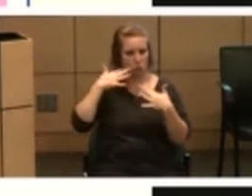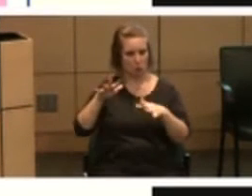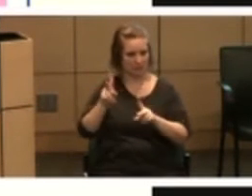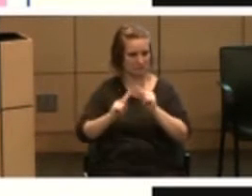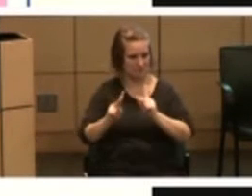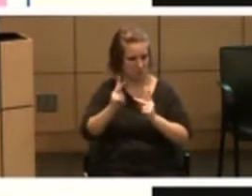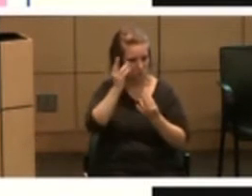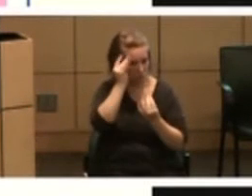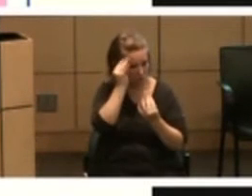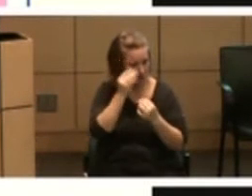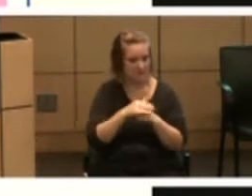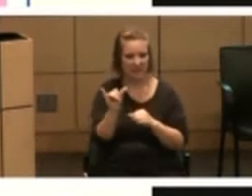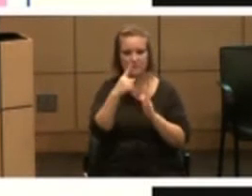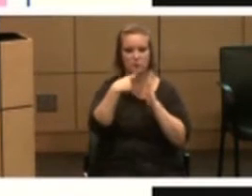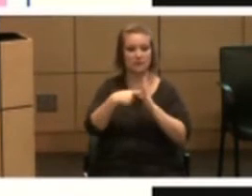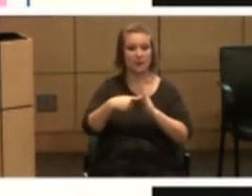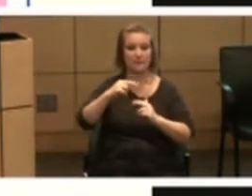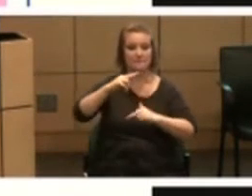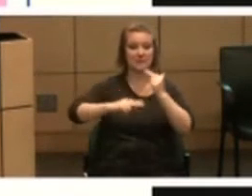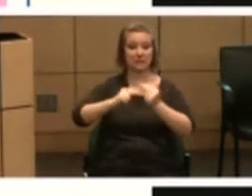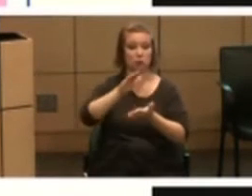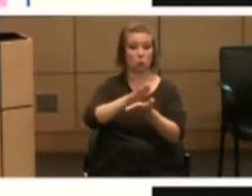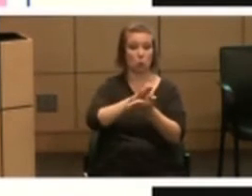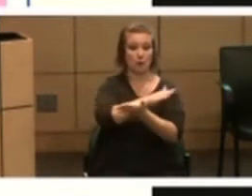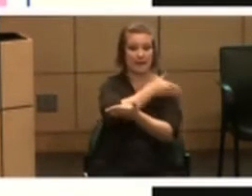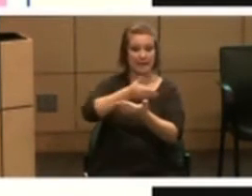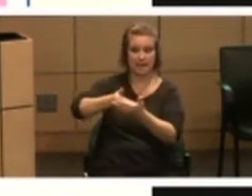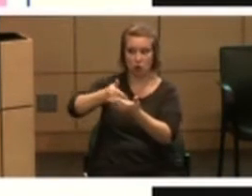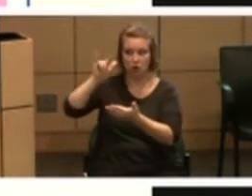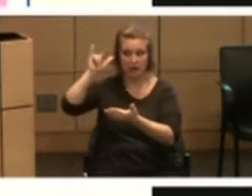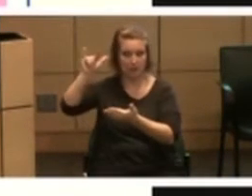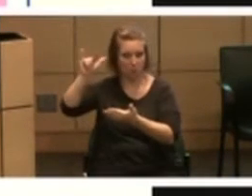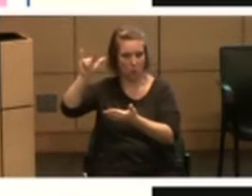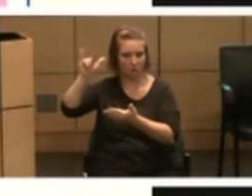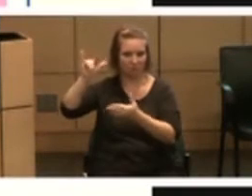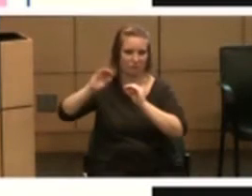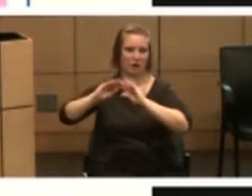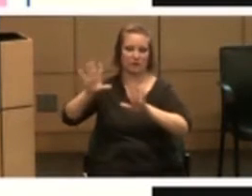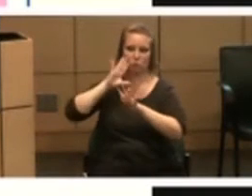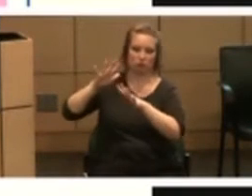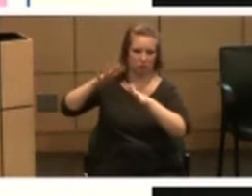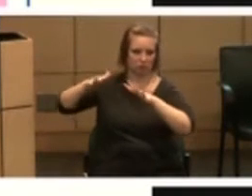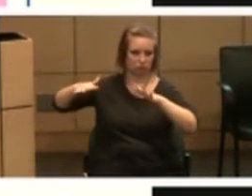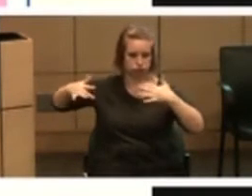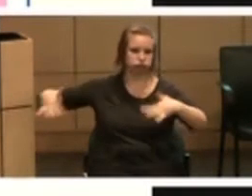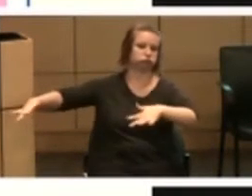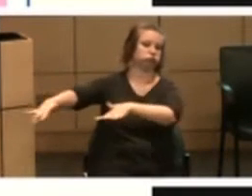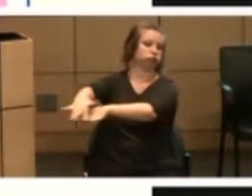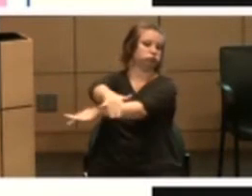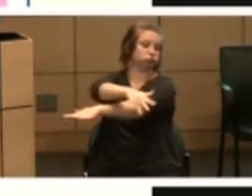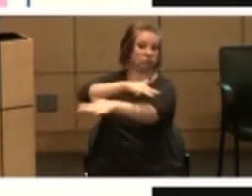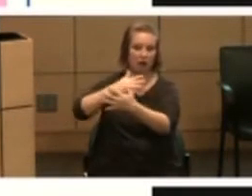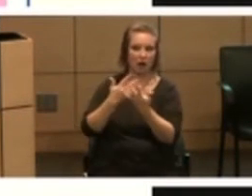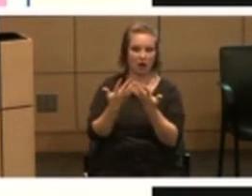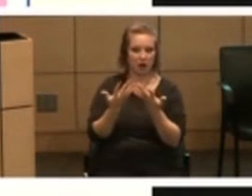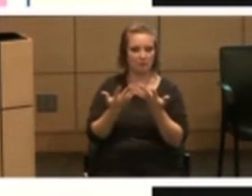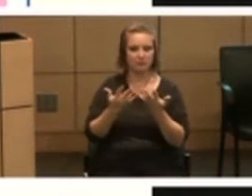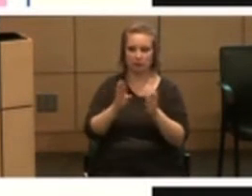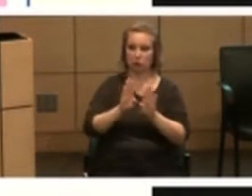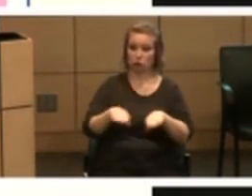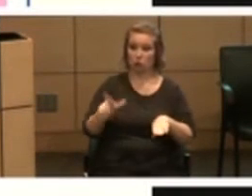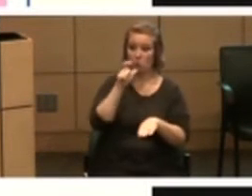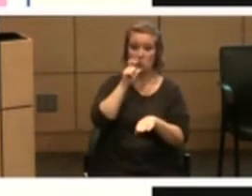considered. Things like building a school near an airport would generate obviously a lot of noise. And there's actually data to indicate that children who go to